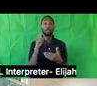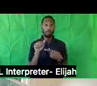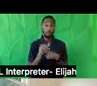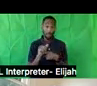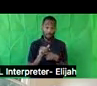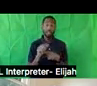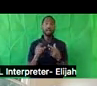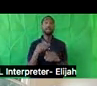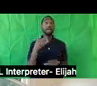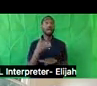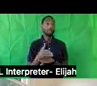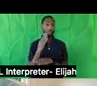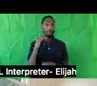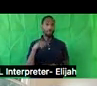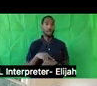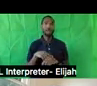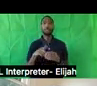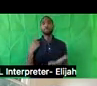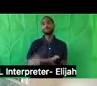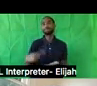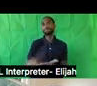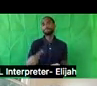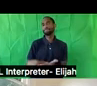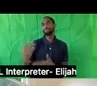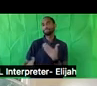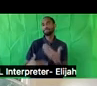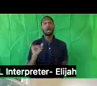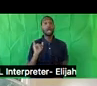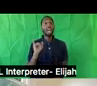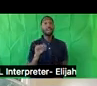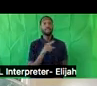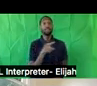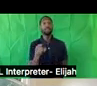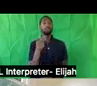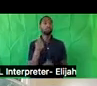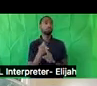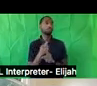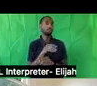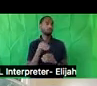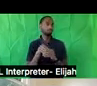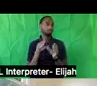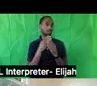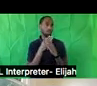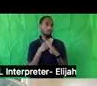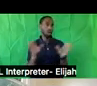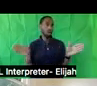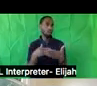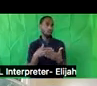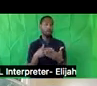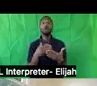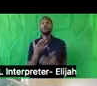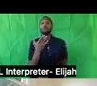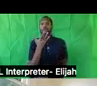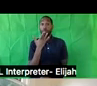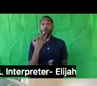have time afterwards to debrief. If you were previously in a quiet room and you want to be in a role